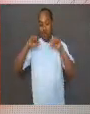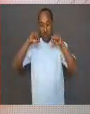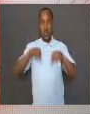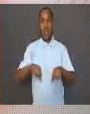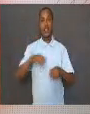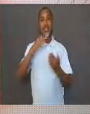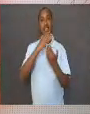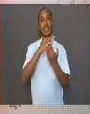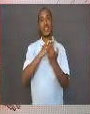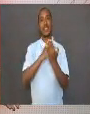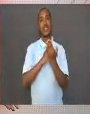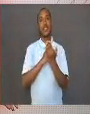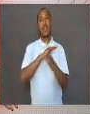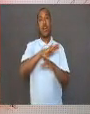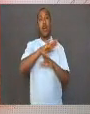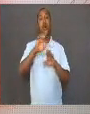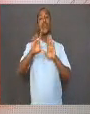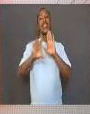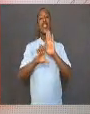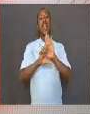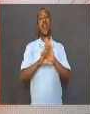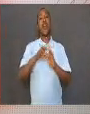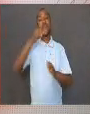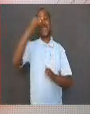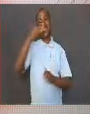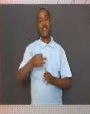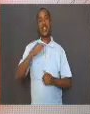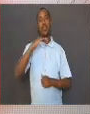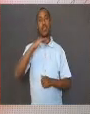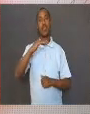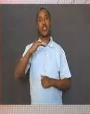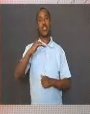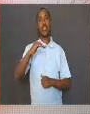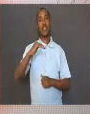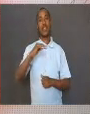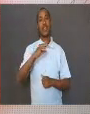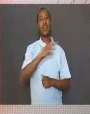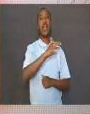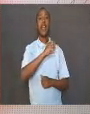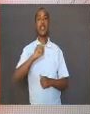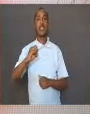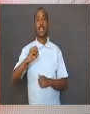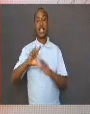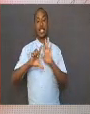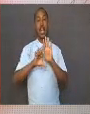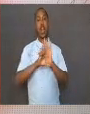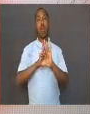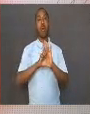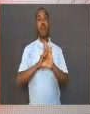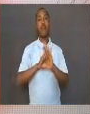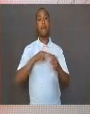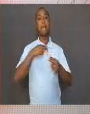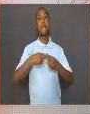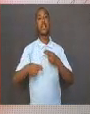Welcome to today's lesson on the law of definite proportion and